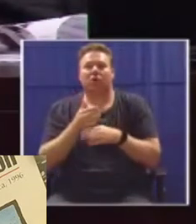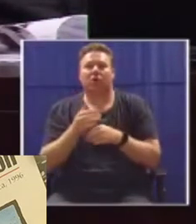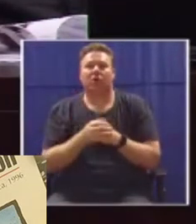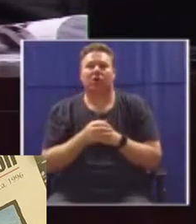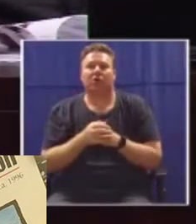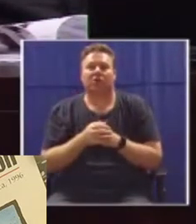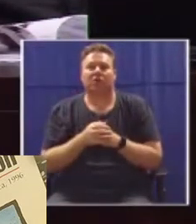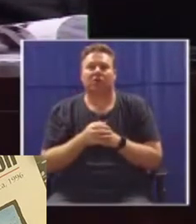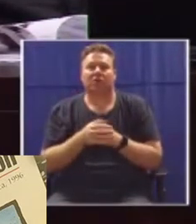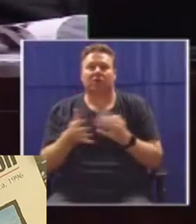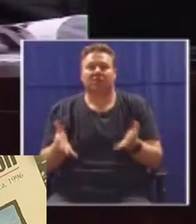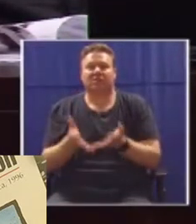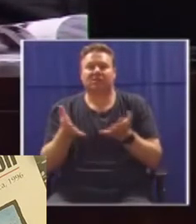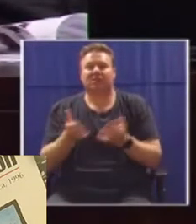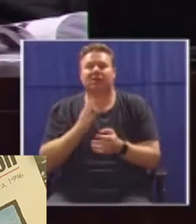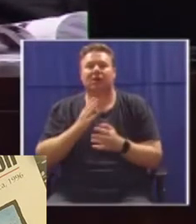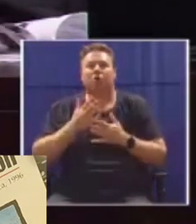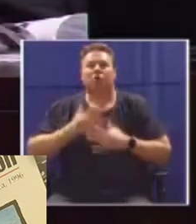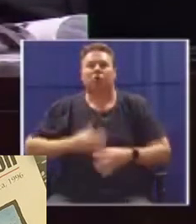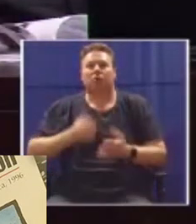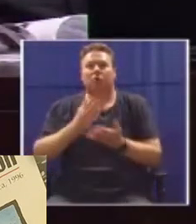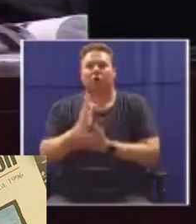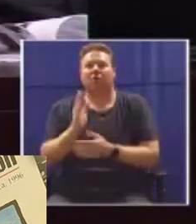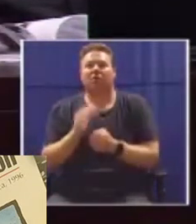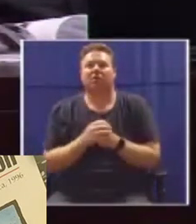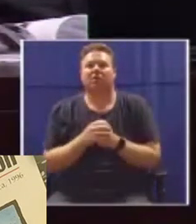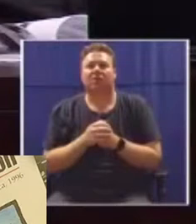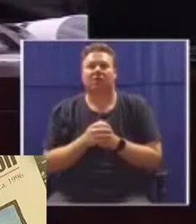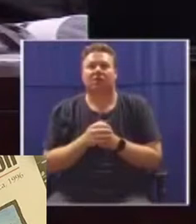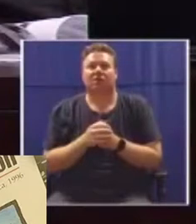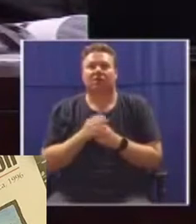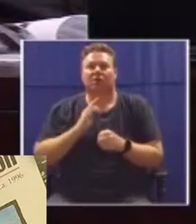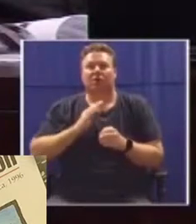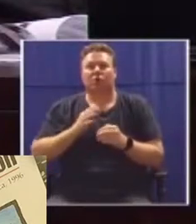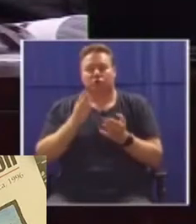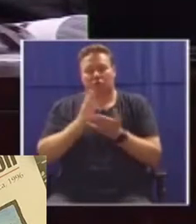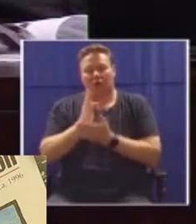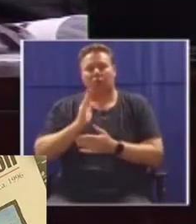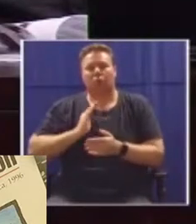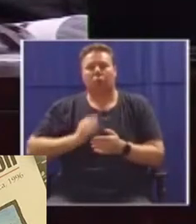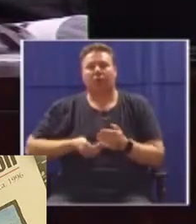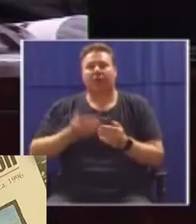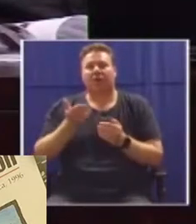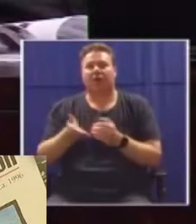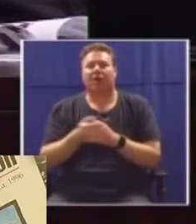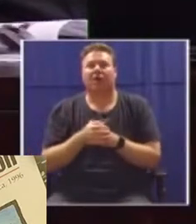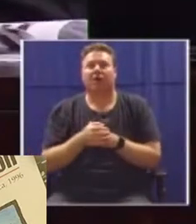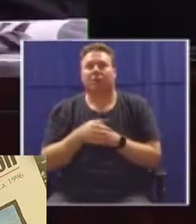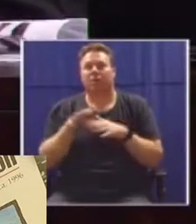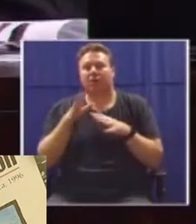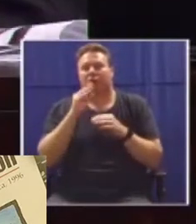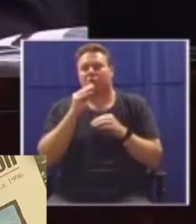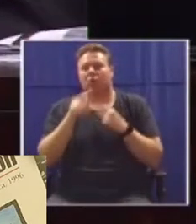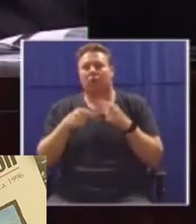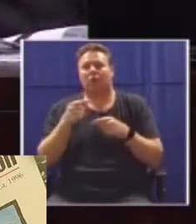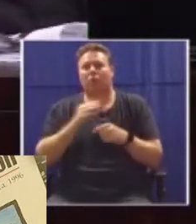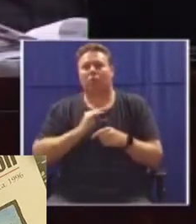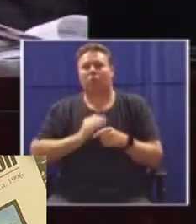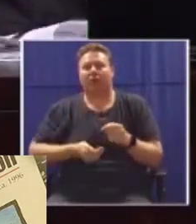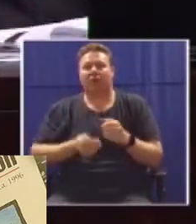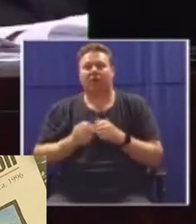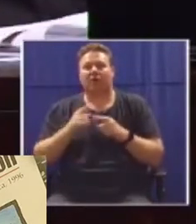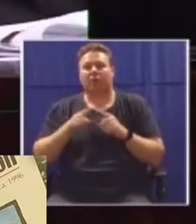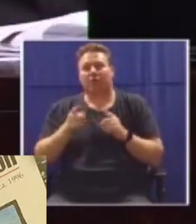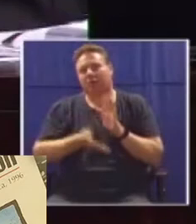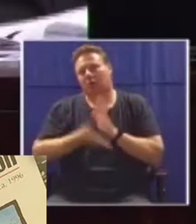continue with uplifting human rights and the rights of women here. Many will come here and talk about women, but when